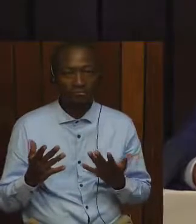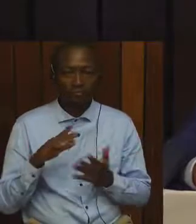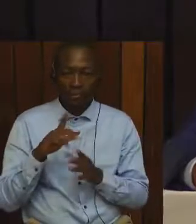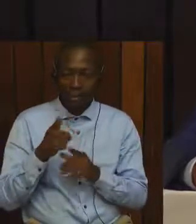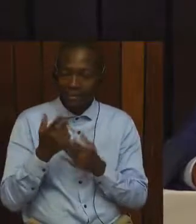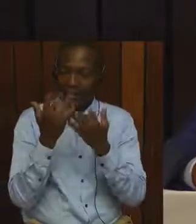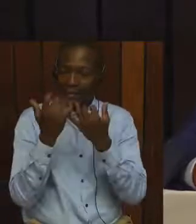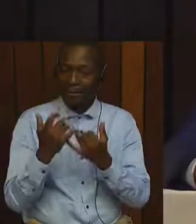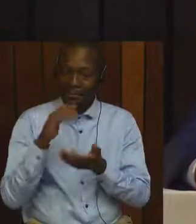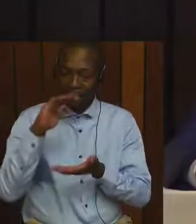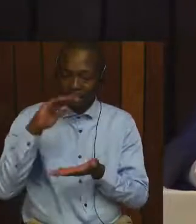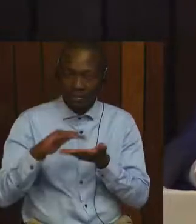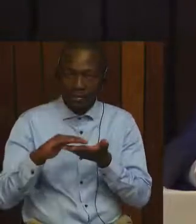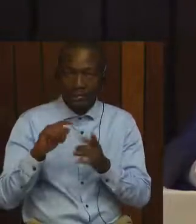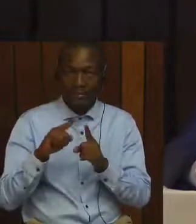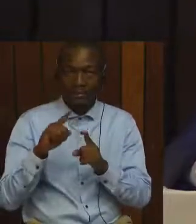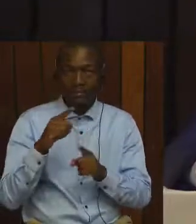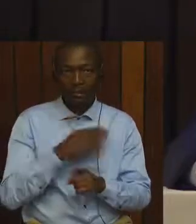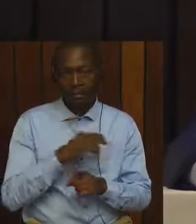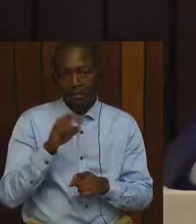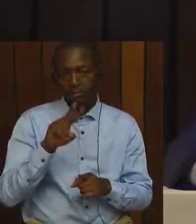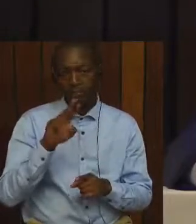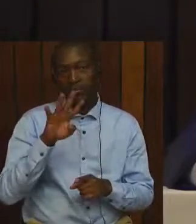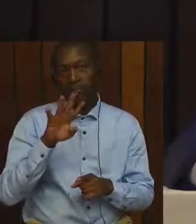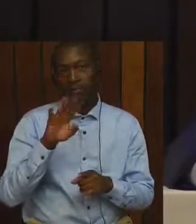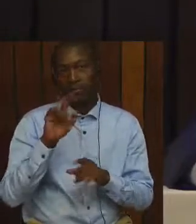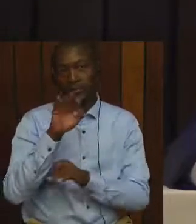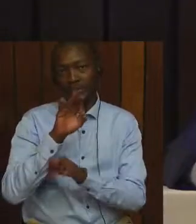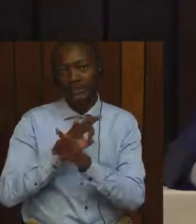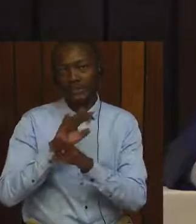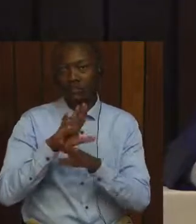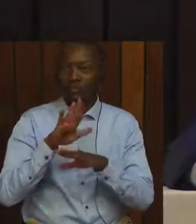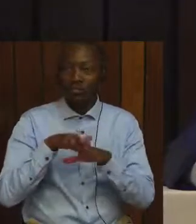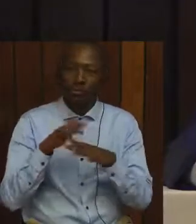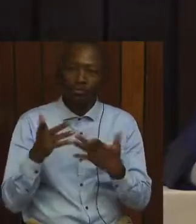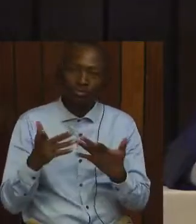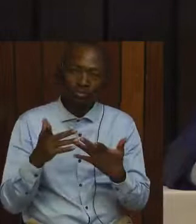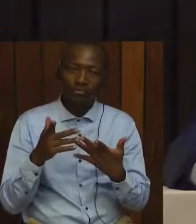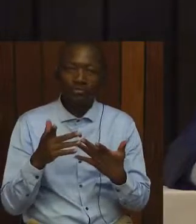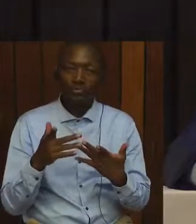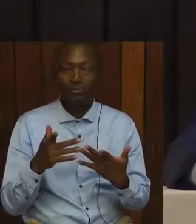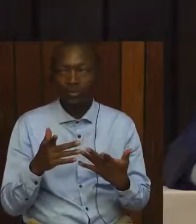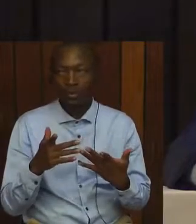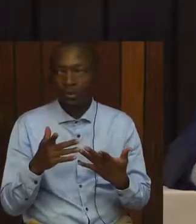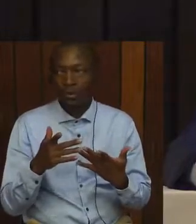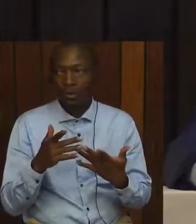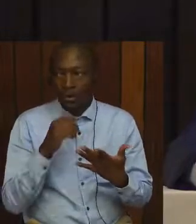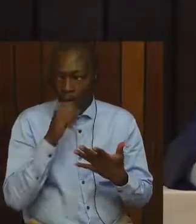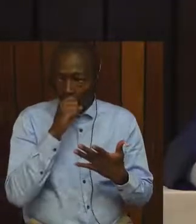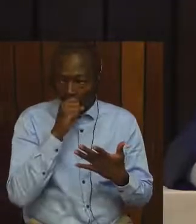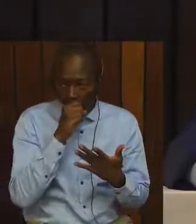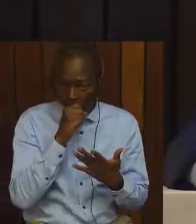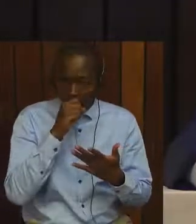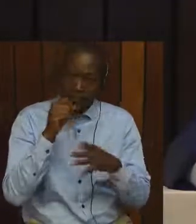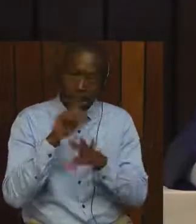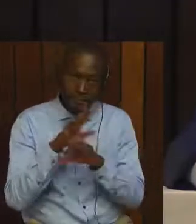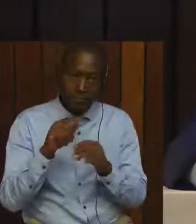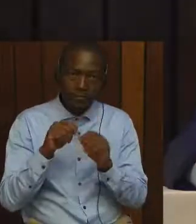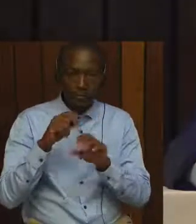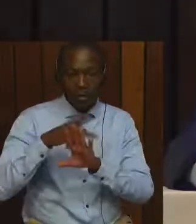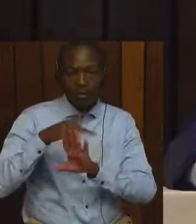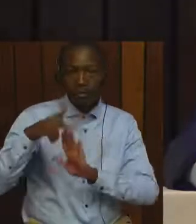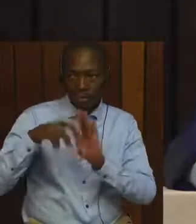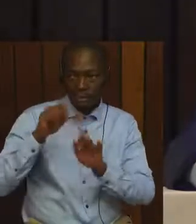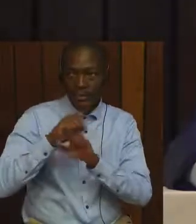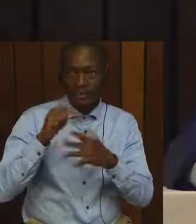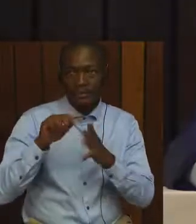the budget reduction by 24% to most of the projects that the department is